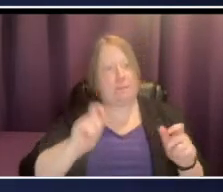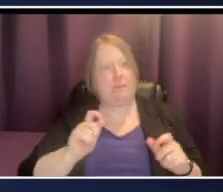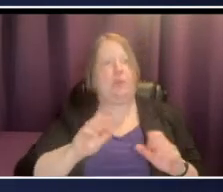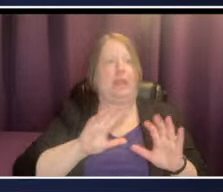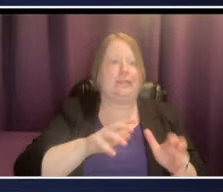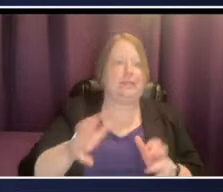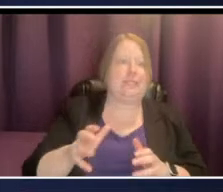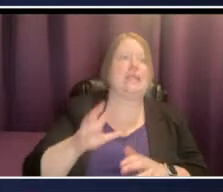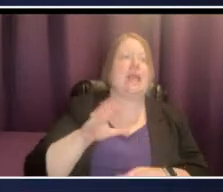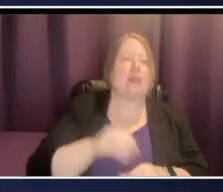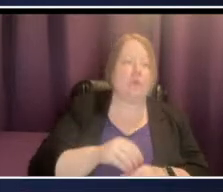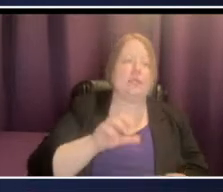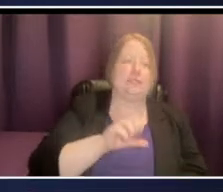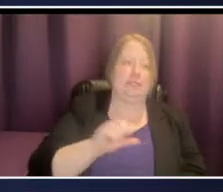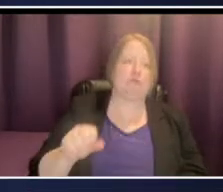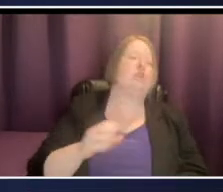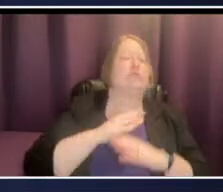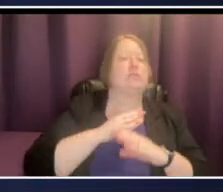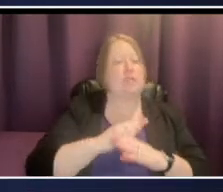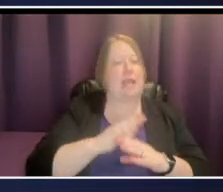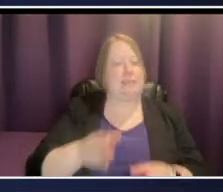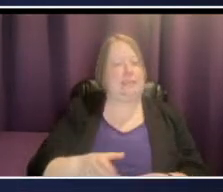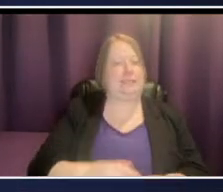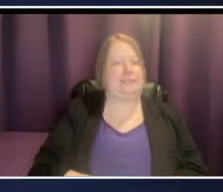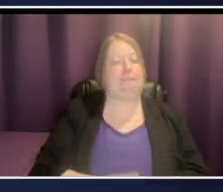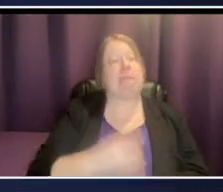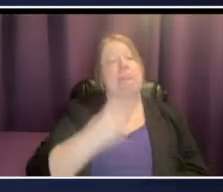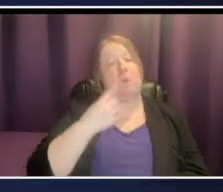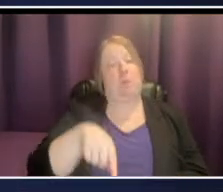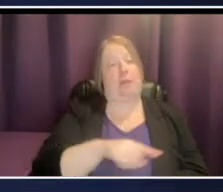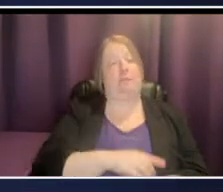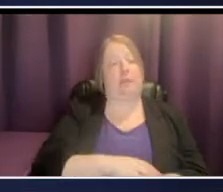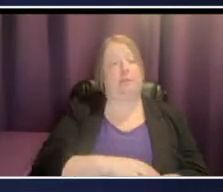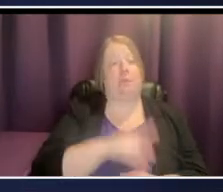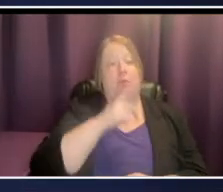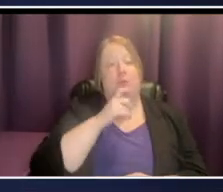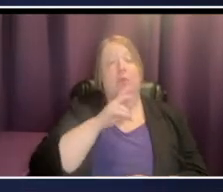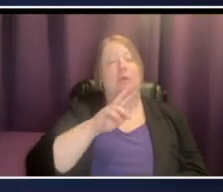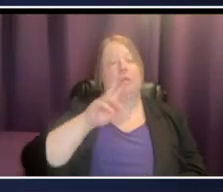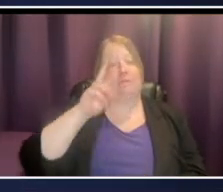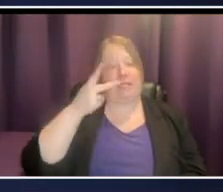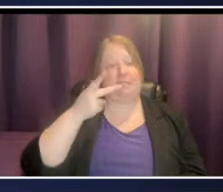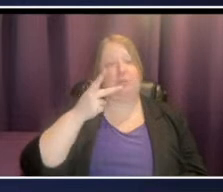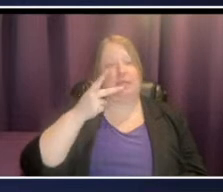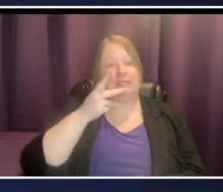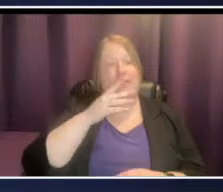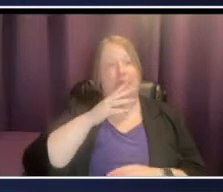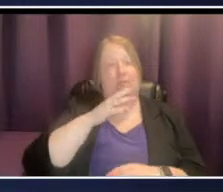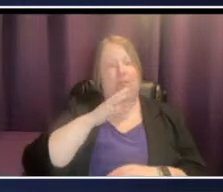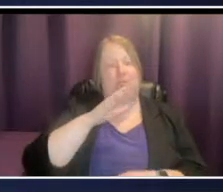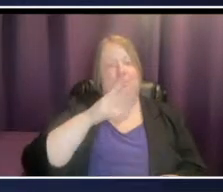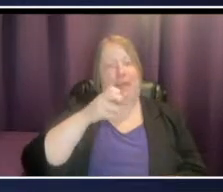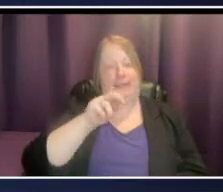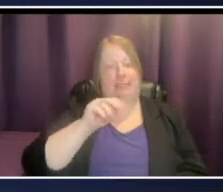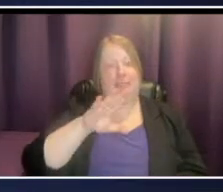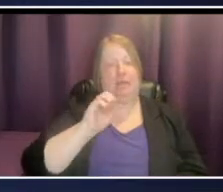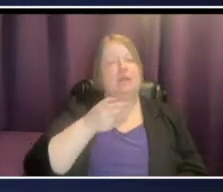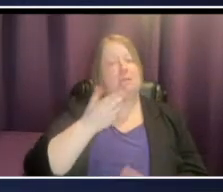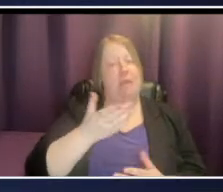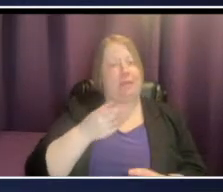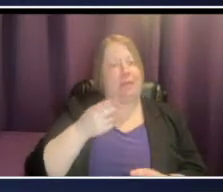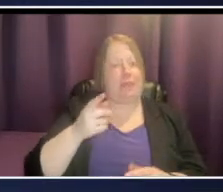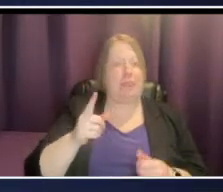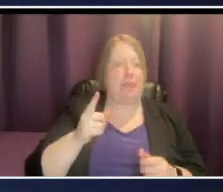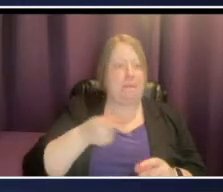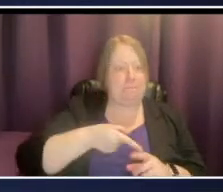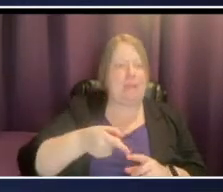Service protectees. One of these protectees was Vice President Pence, perhaps the primary target of President Trump's